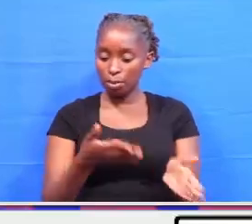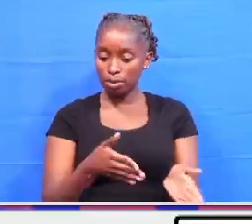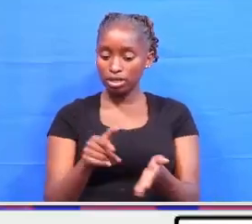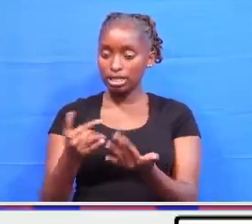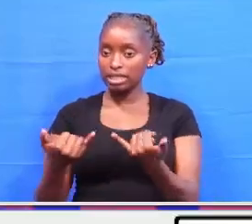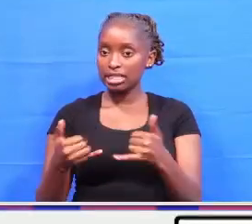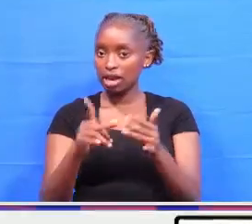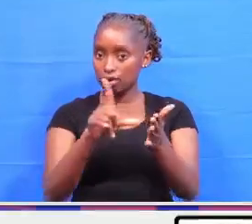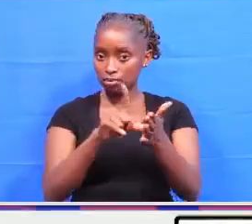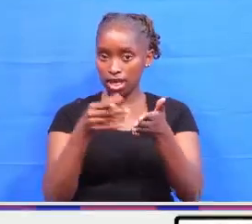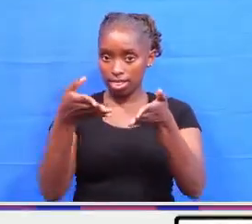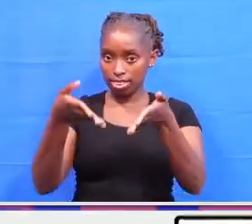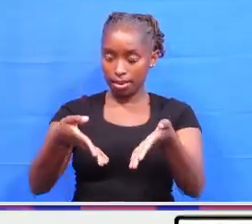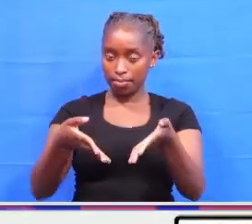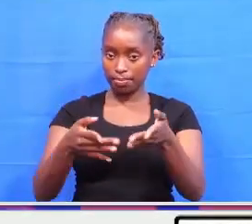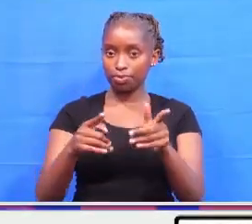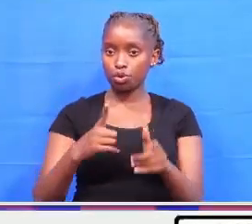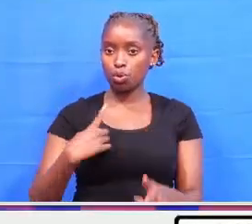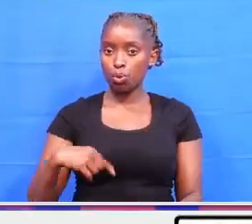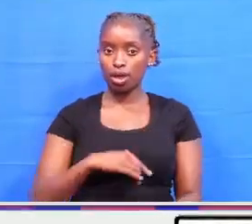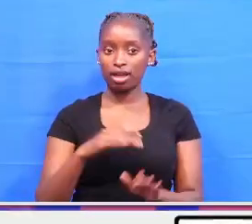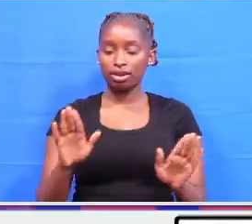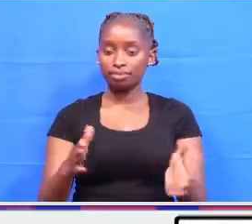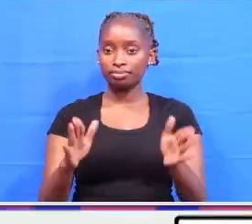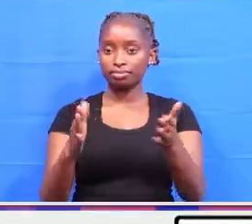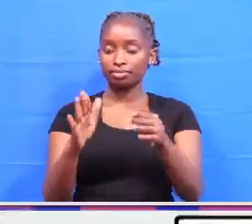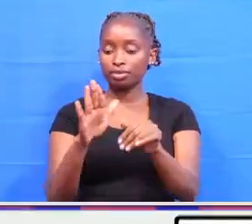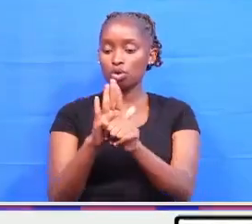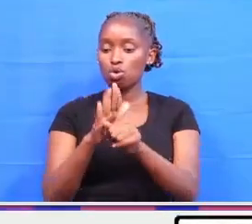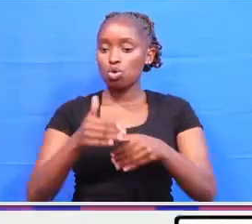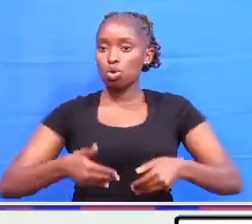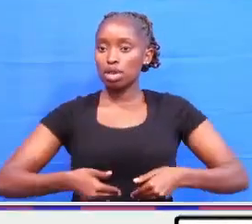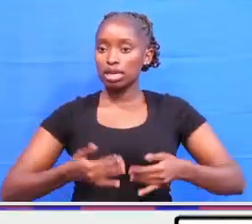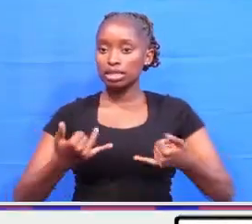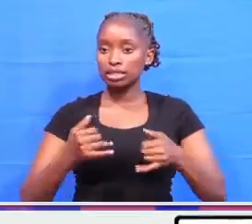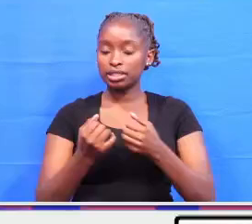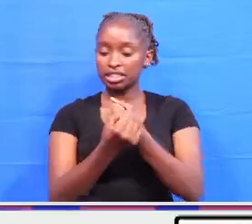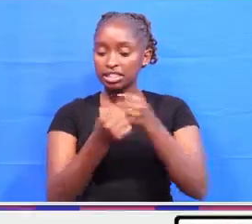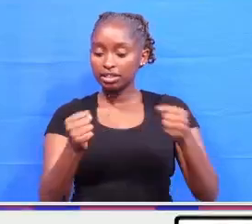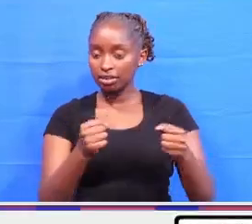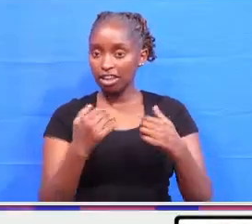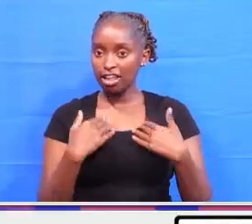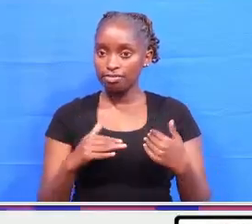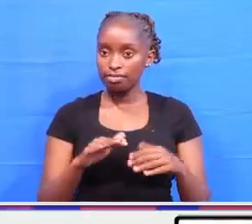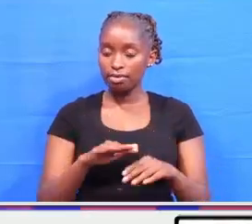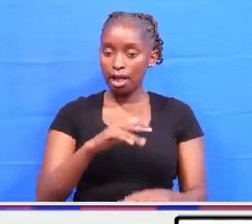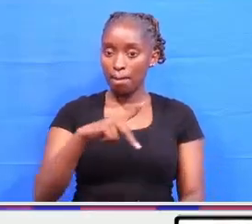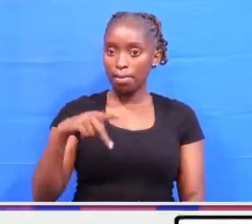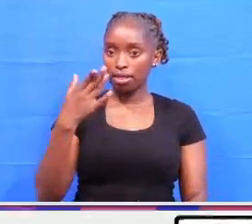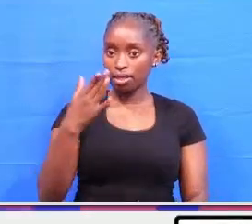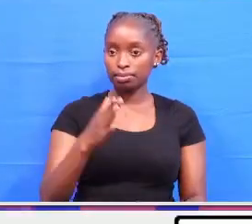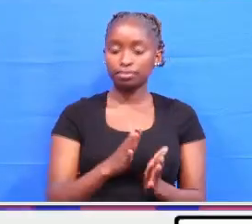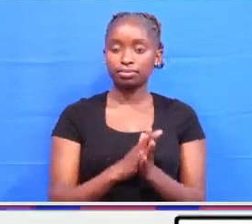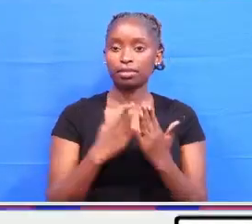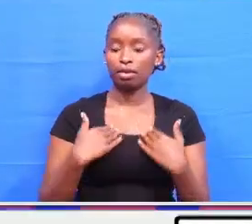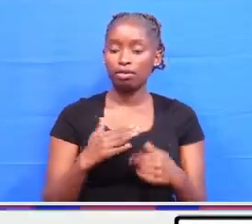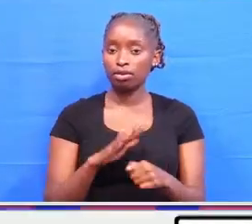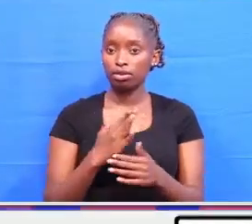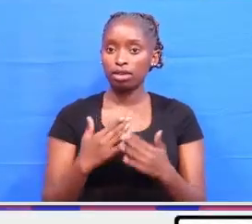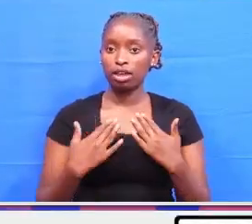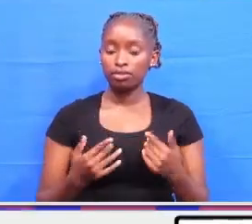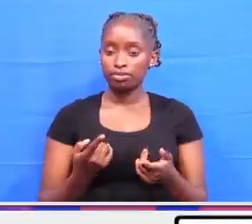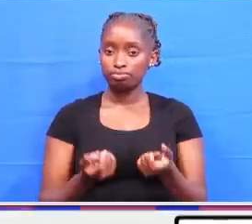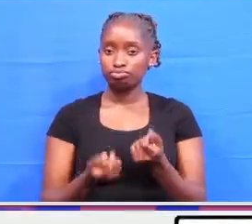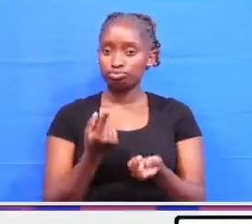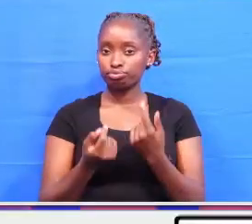are, mm-hmm, there. Right. We encourage especially the young people to, mm-hmm, save, and the platforms are there, and innovations are coming up again